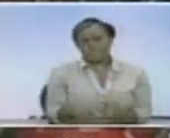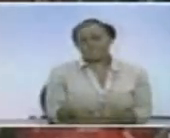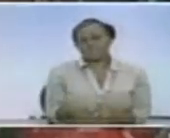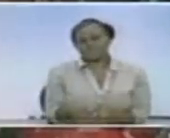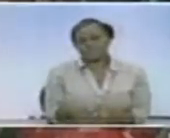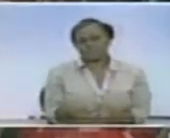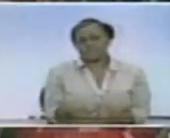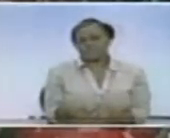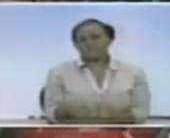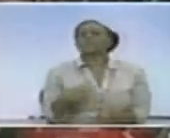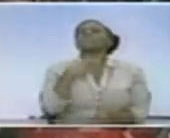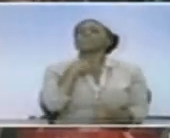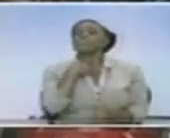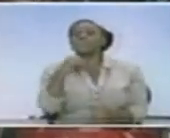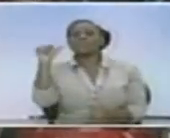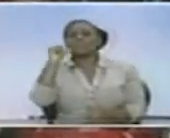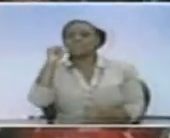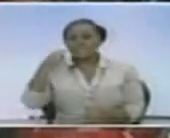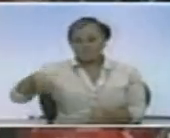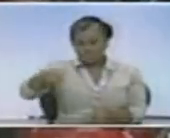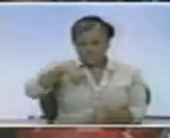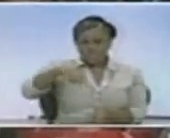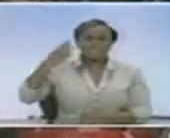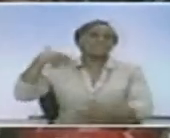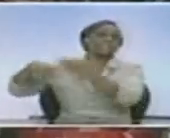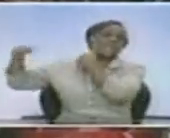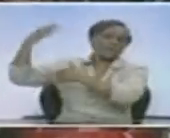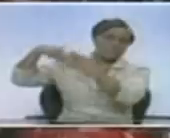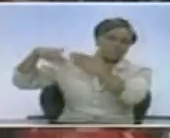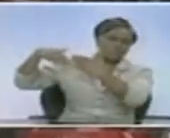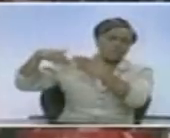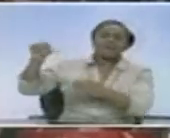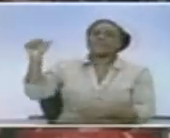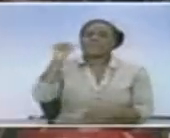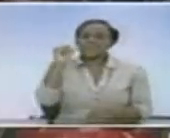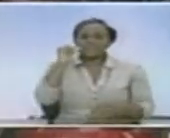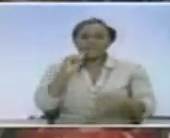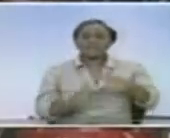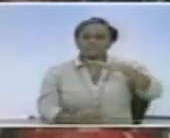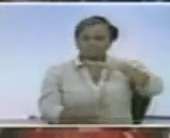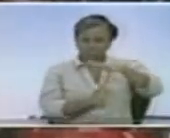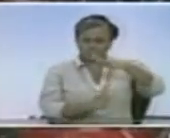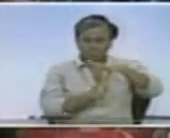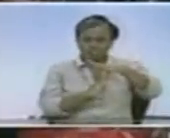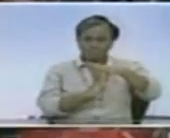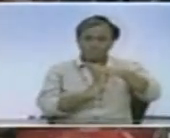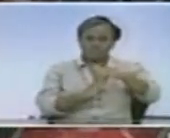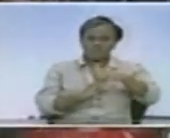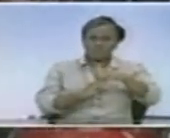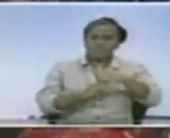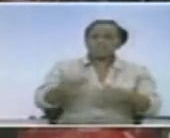We were a colony of Britain, and I think Britain has fought a lot, and